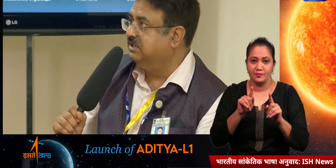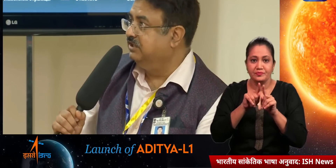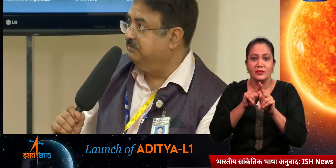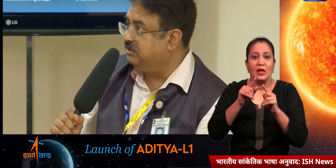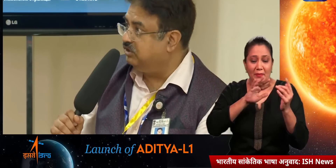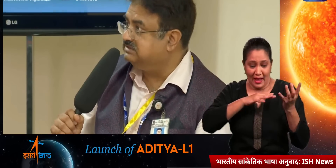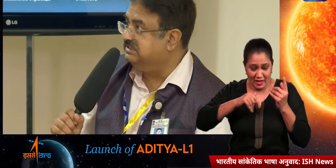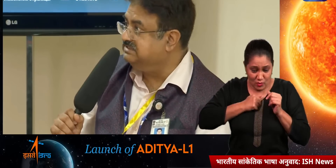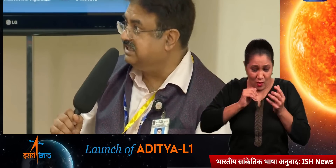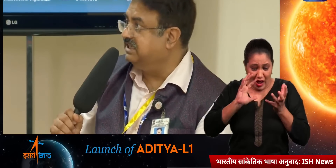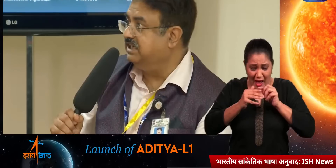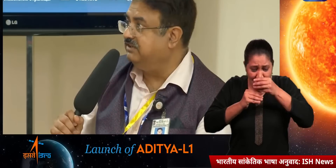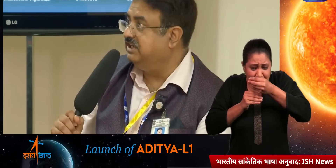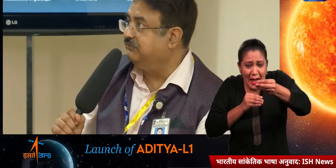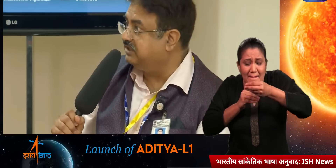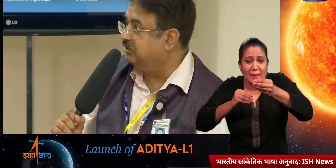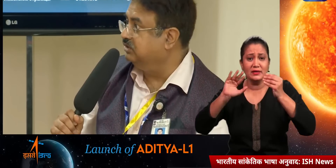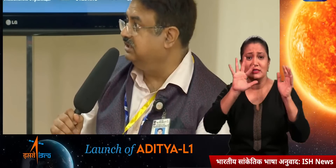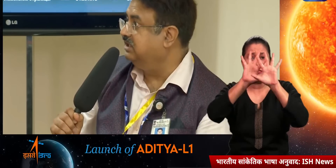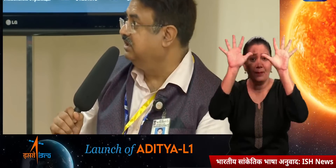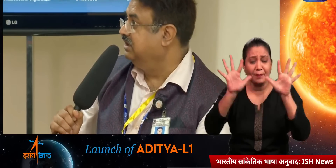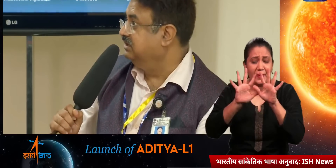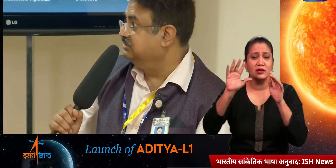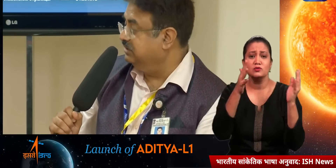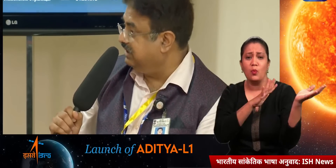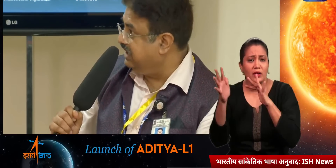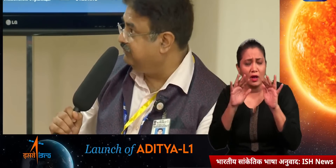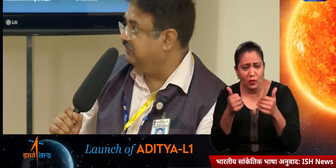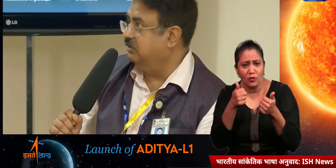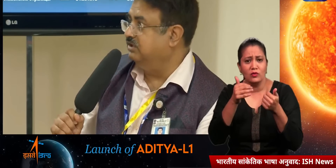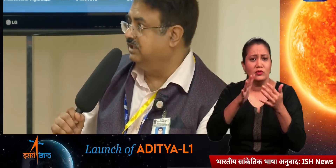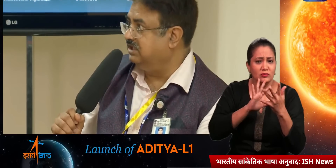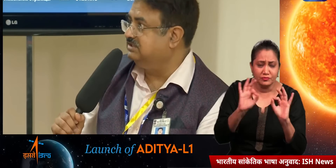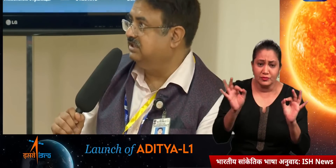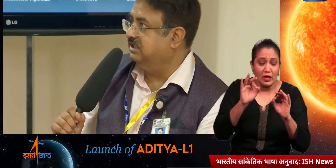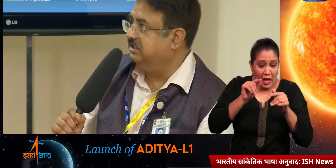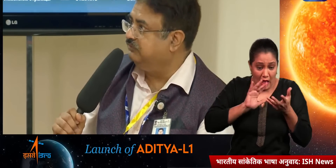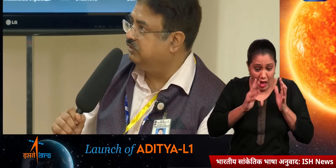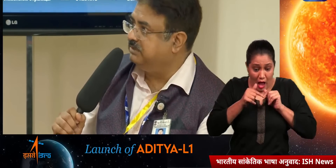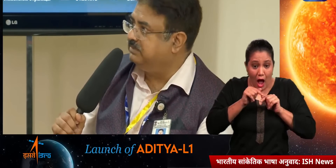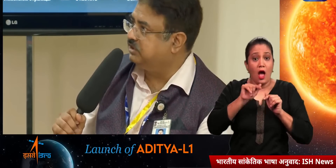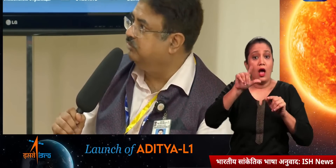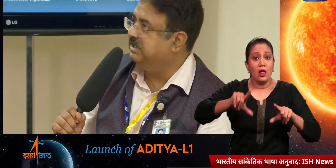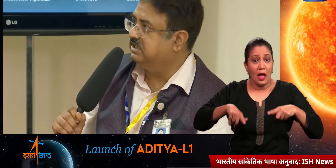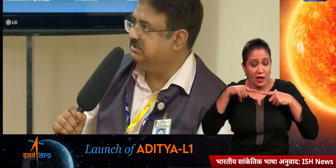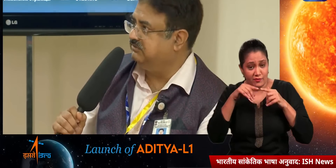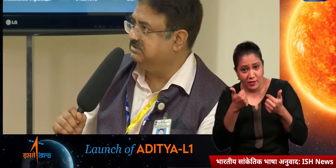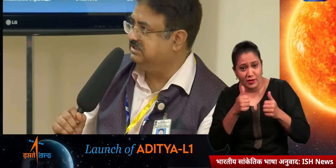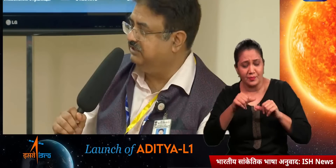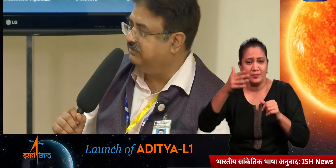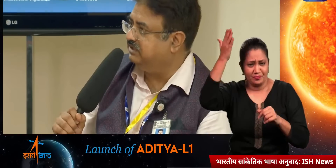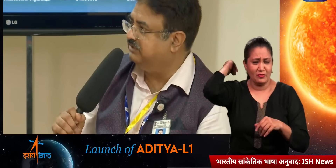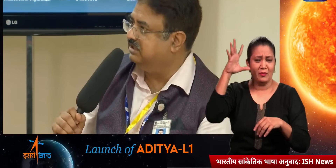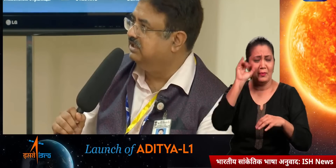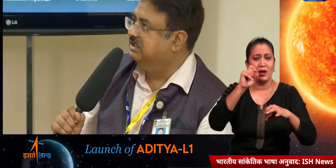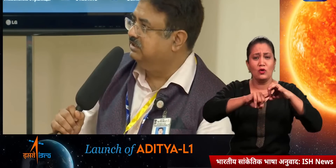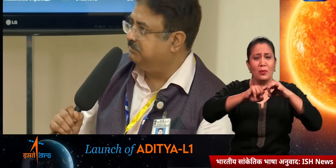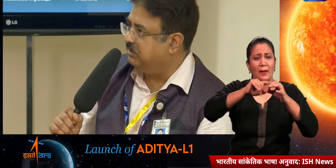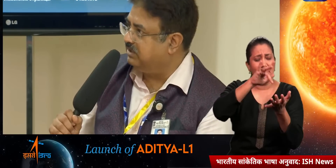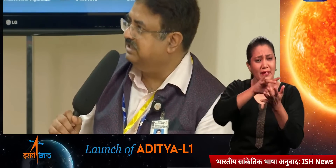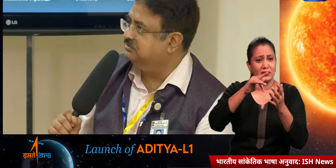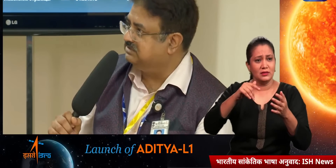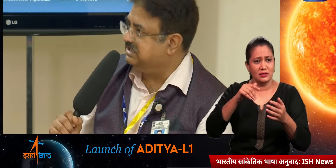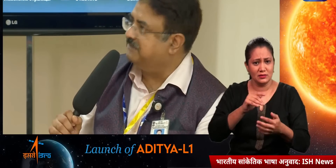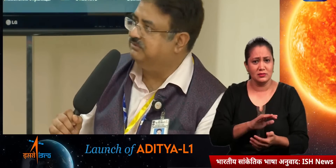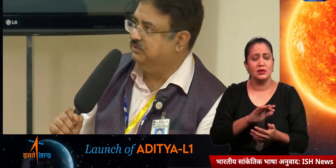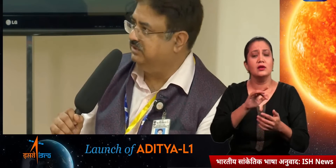weather, because these can have an effect on the life on Earth. If you remember Quebec, there was an event when the